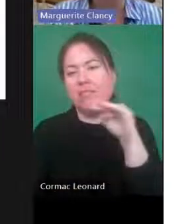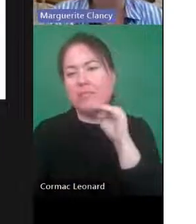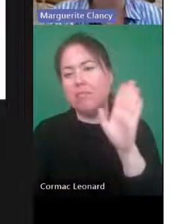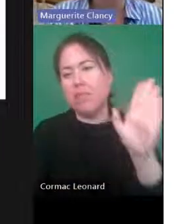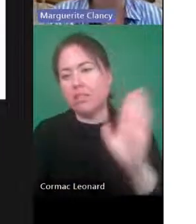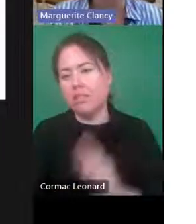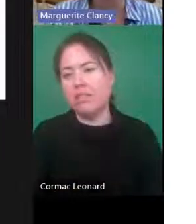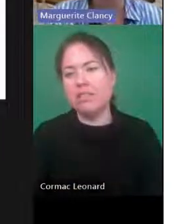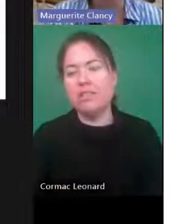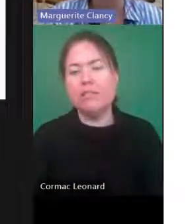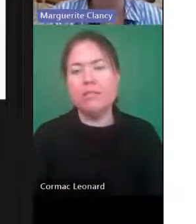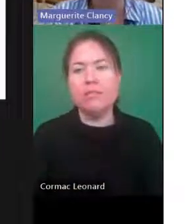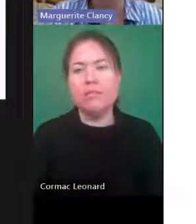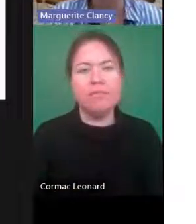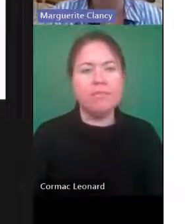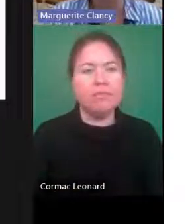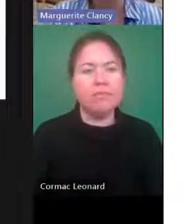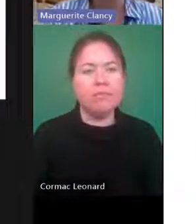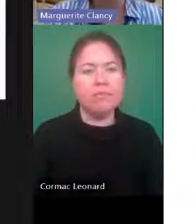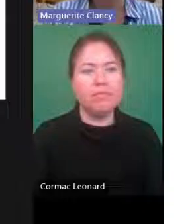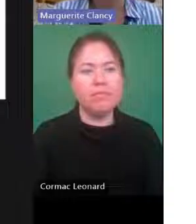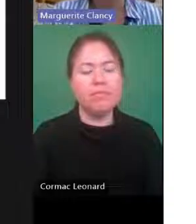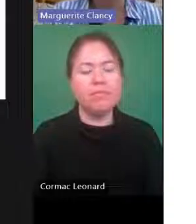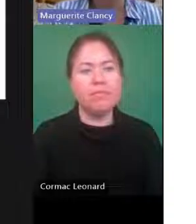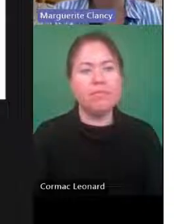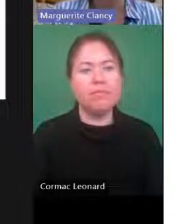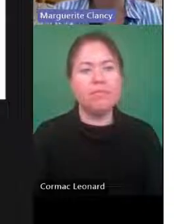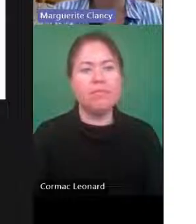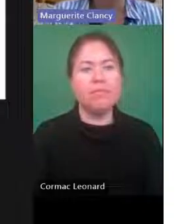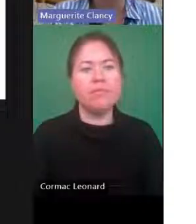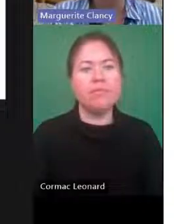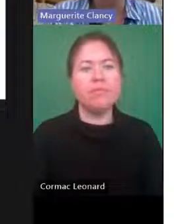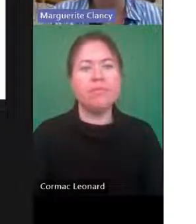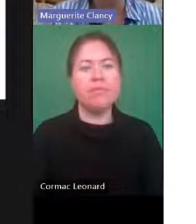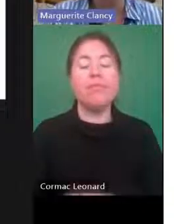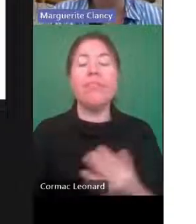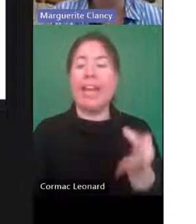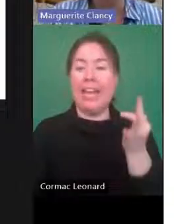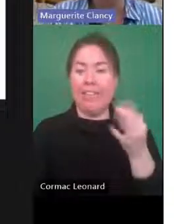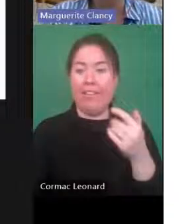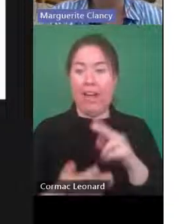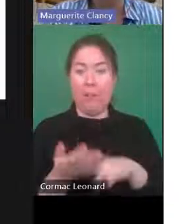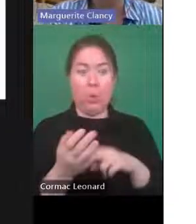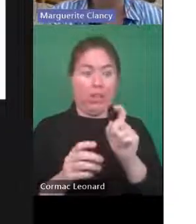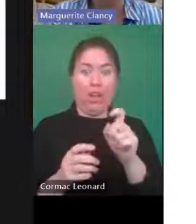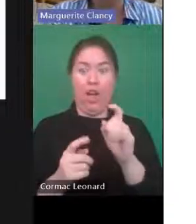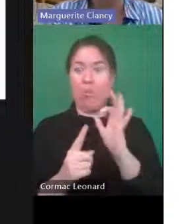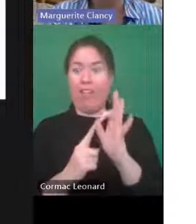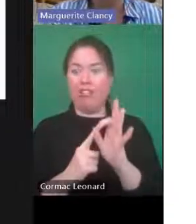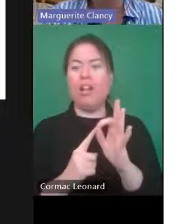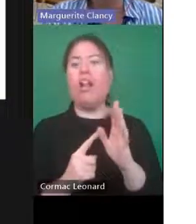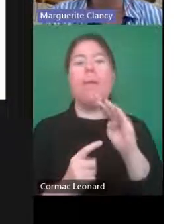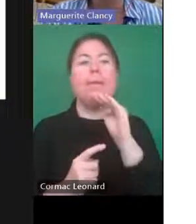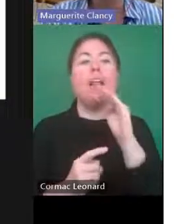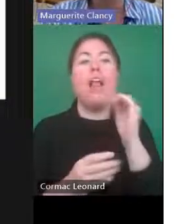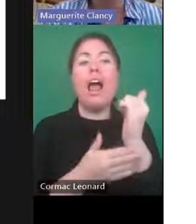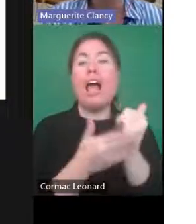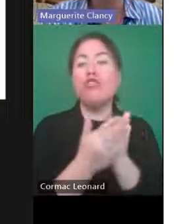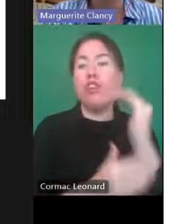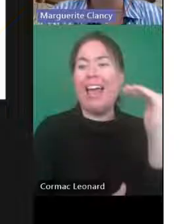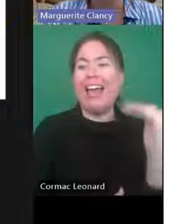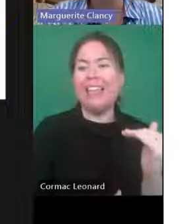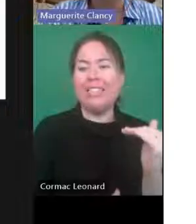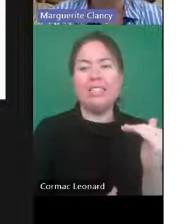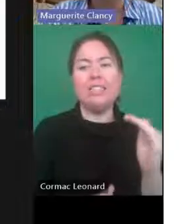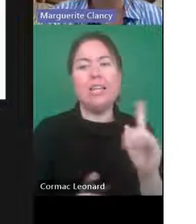fields. I would request that if you're using the portal in a professional capacity, that the address that you use is